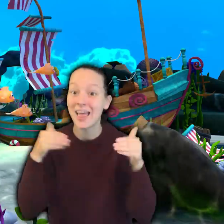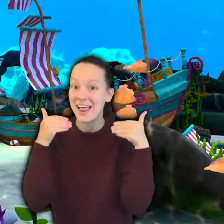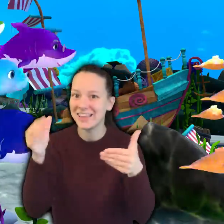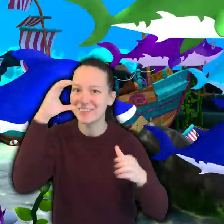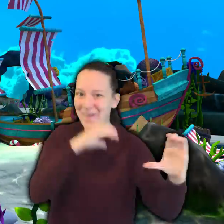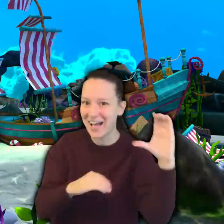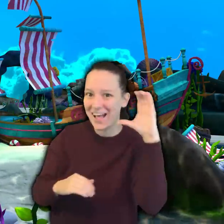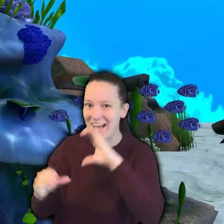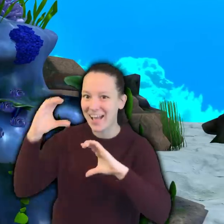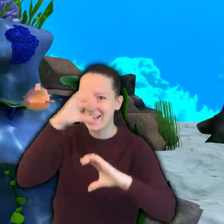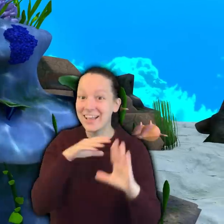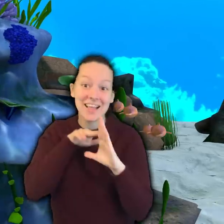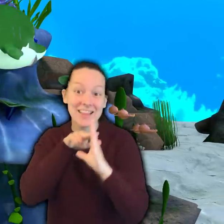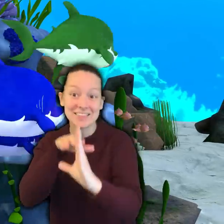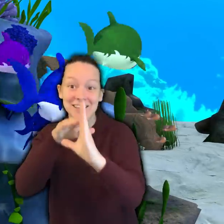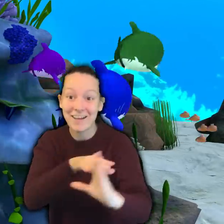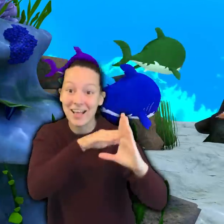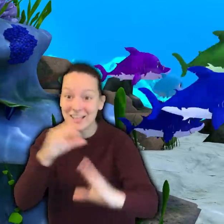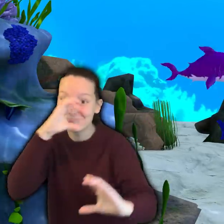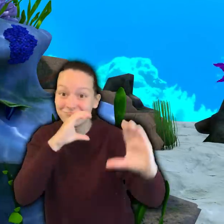Let's Go Hunt